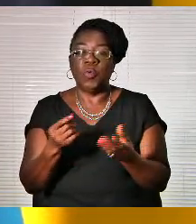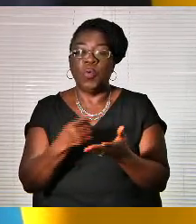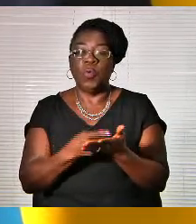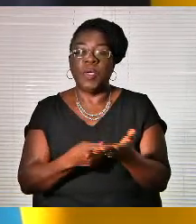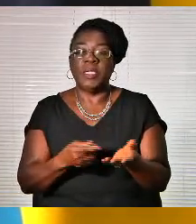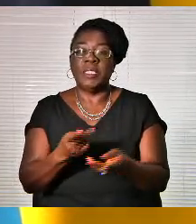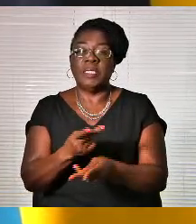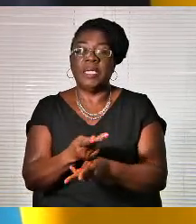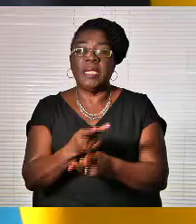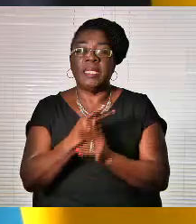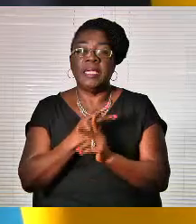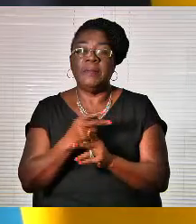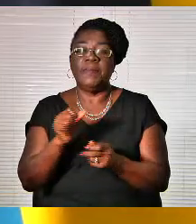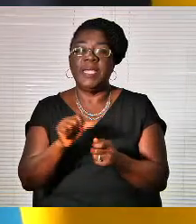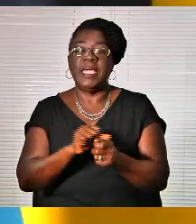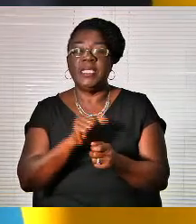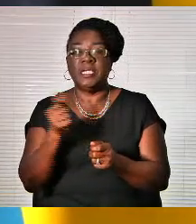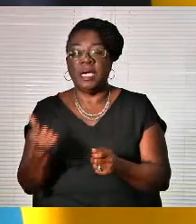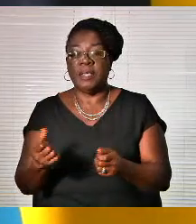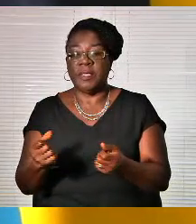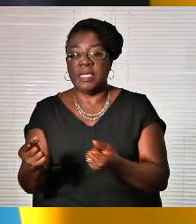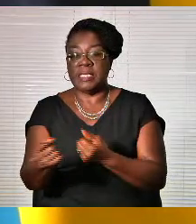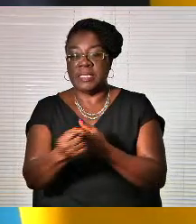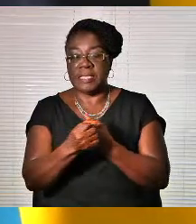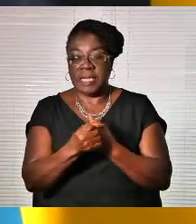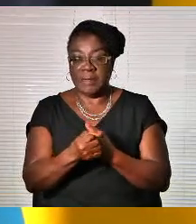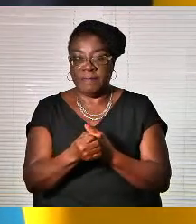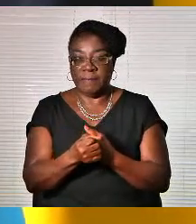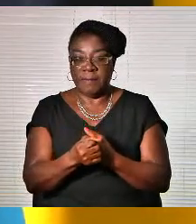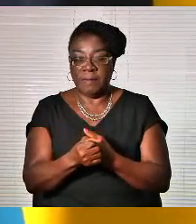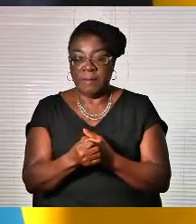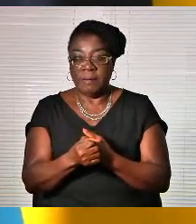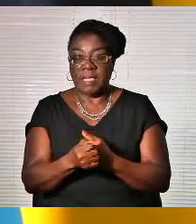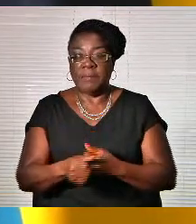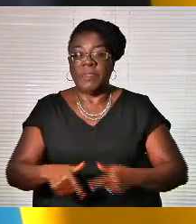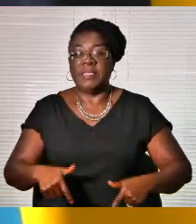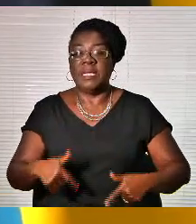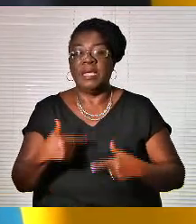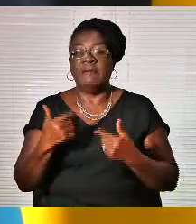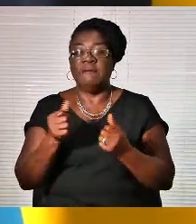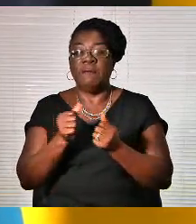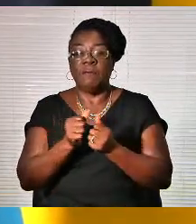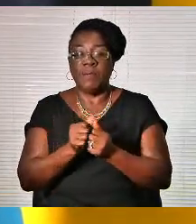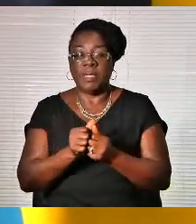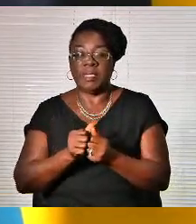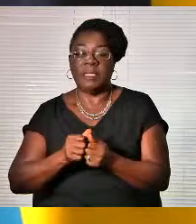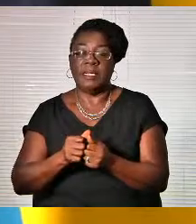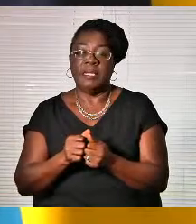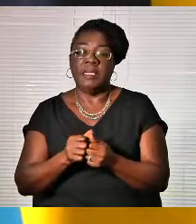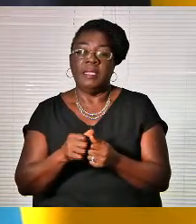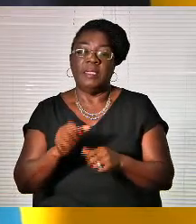we exist with COVID-19, which is going to be with us for a while.